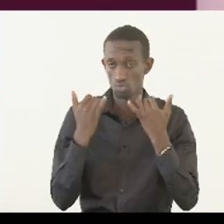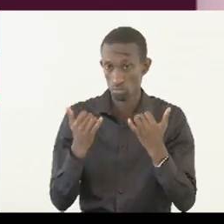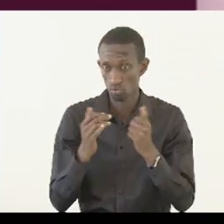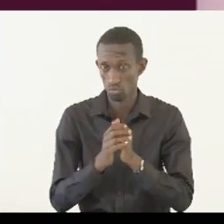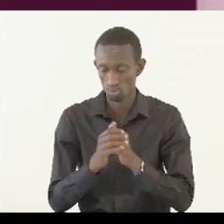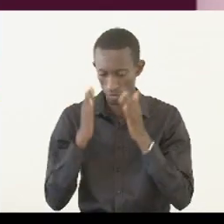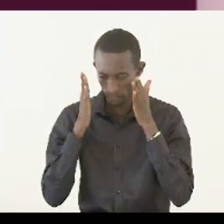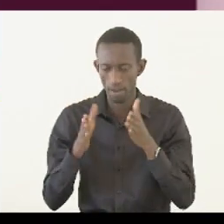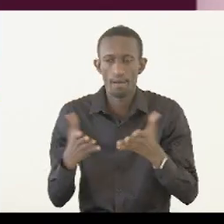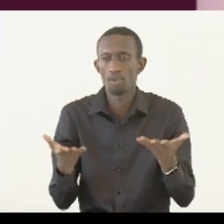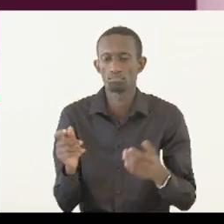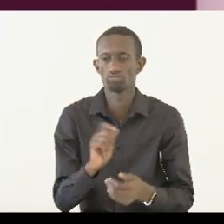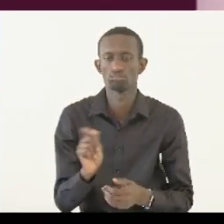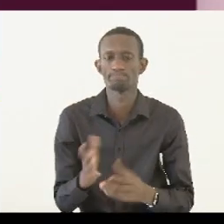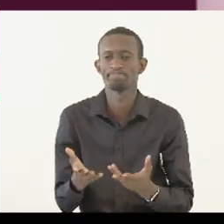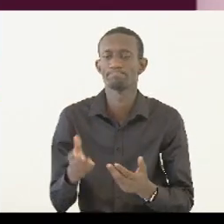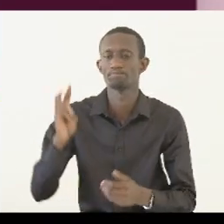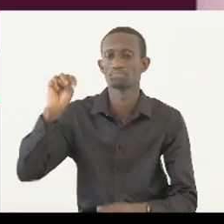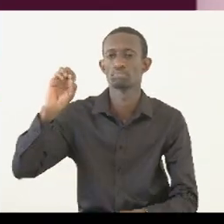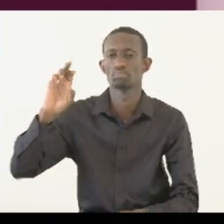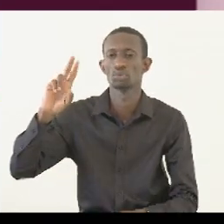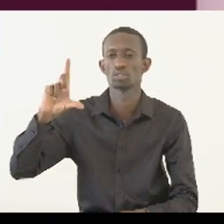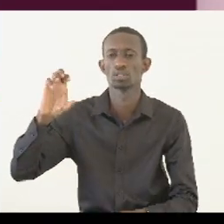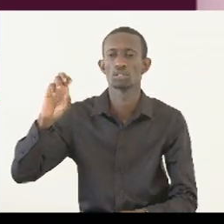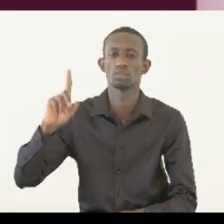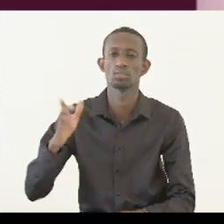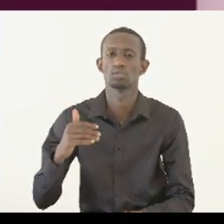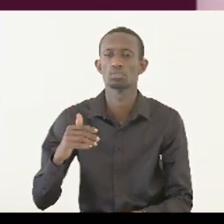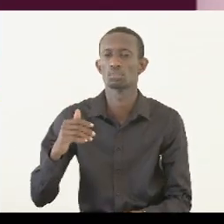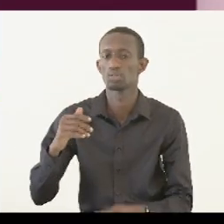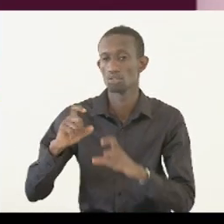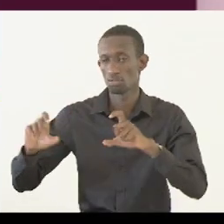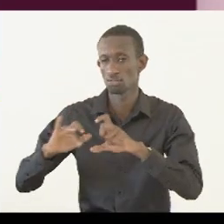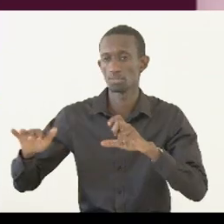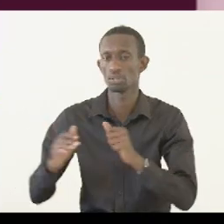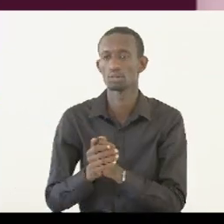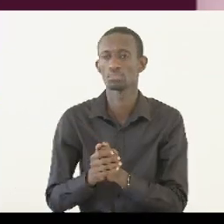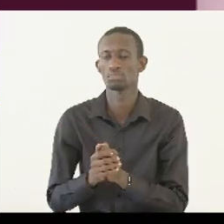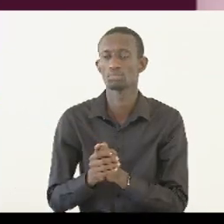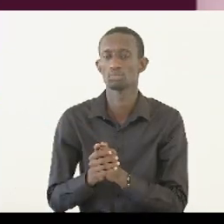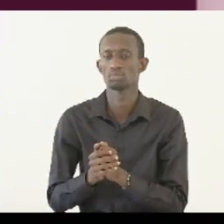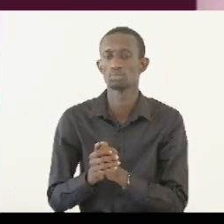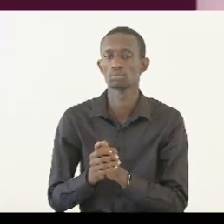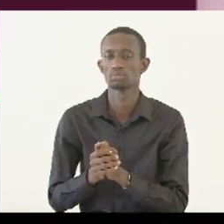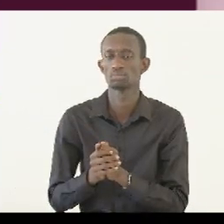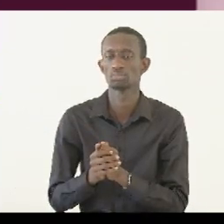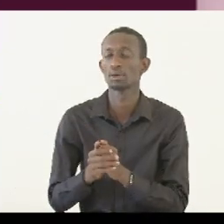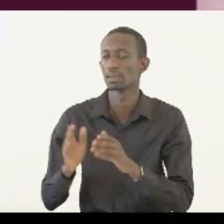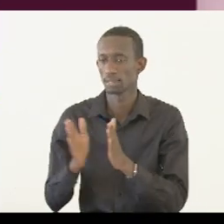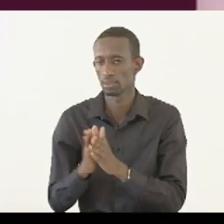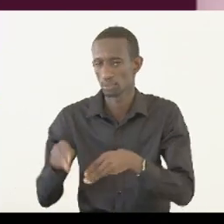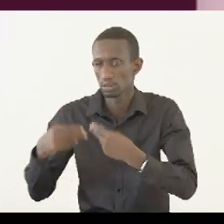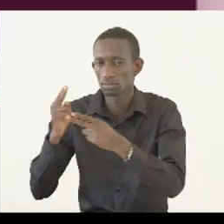to write molecular formula of compounds and naming them. When you want to write the molecular formula